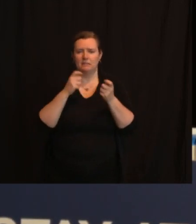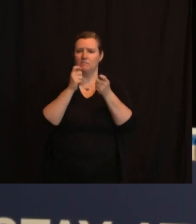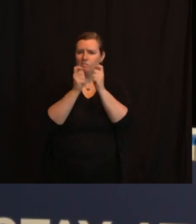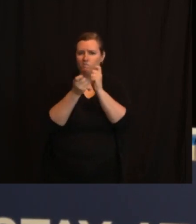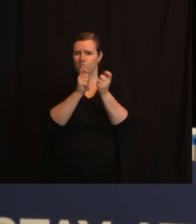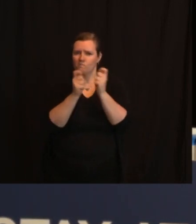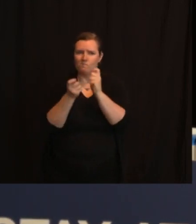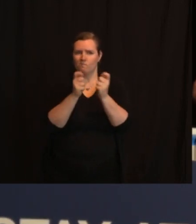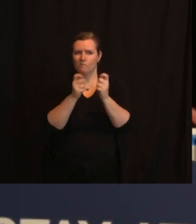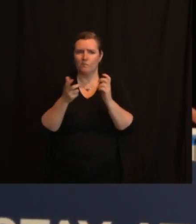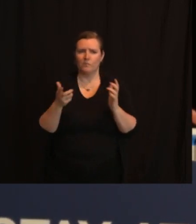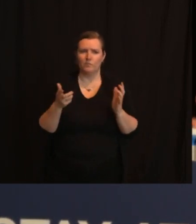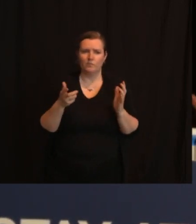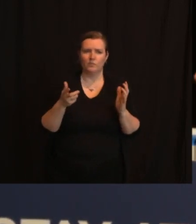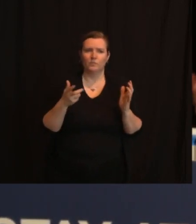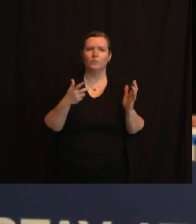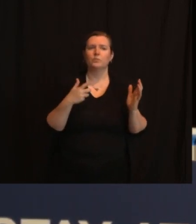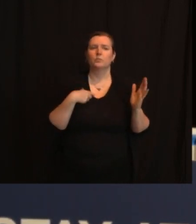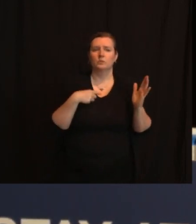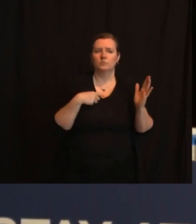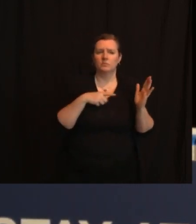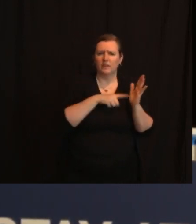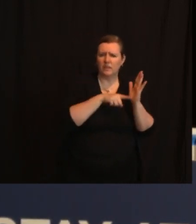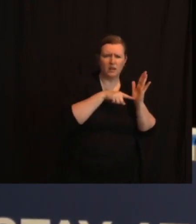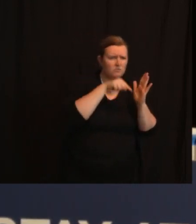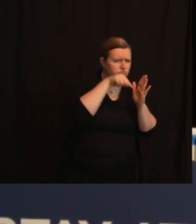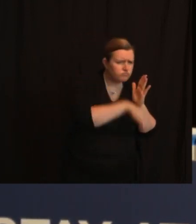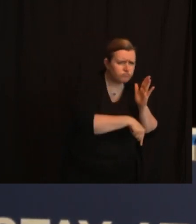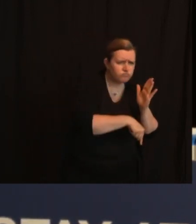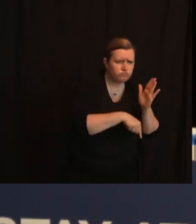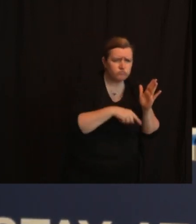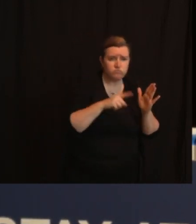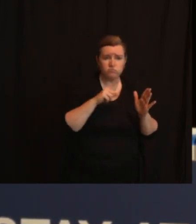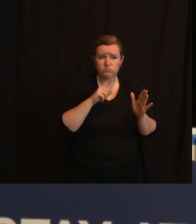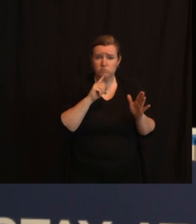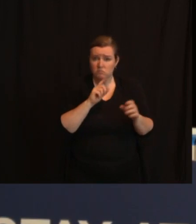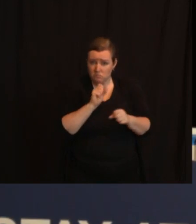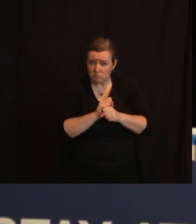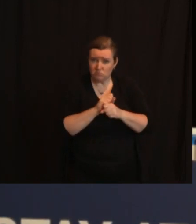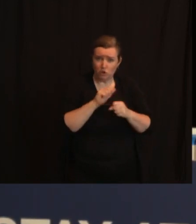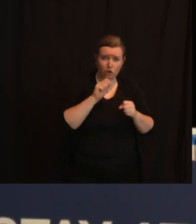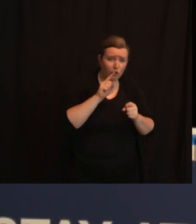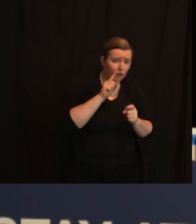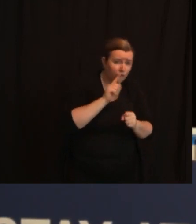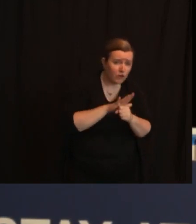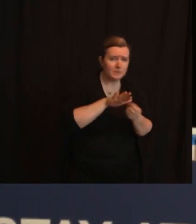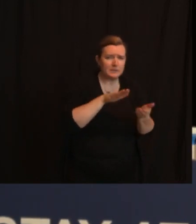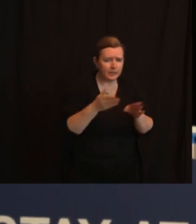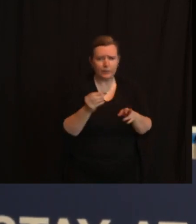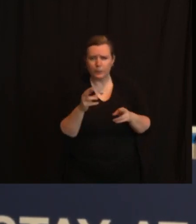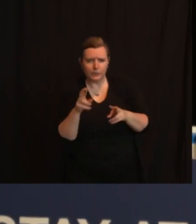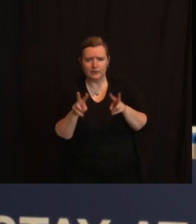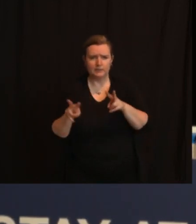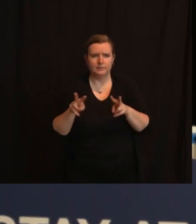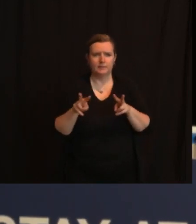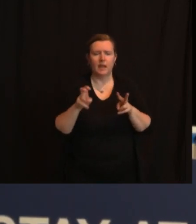find out whether they are in fact confirmed deaths or not. And that's basically